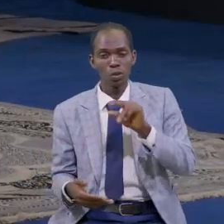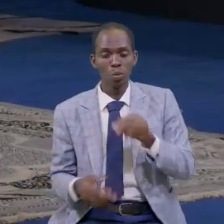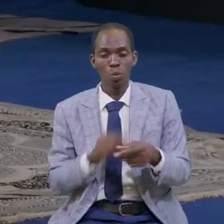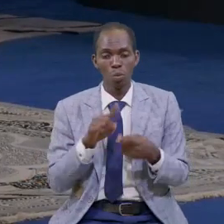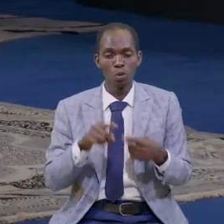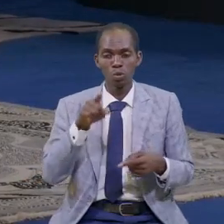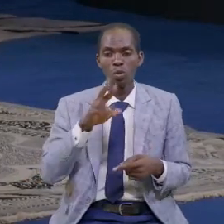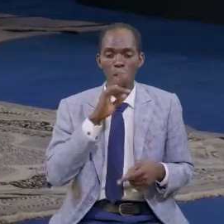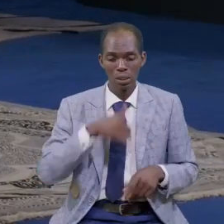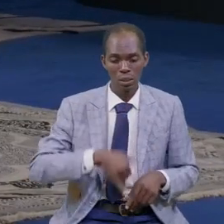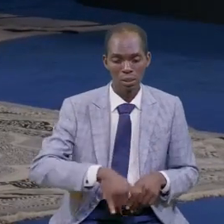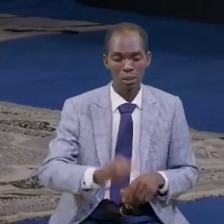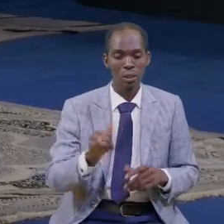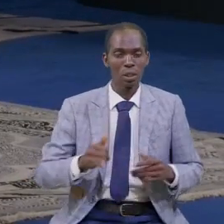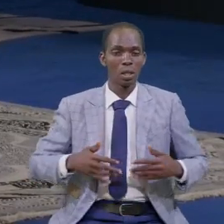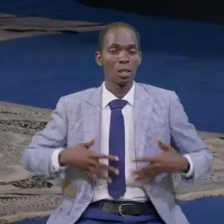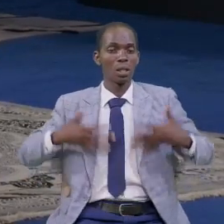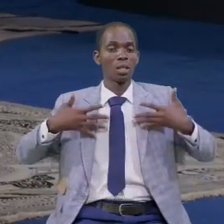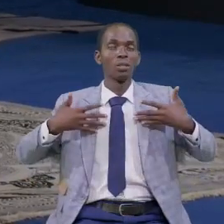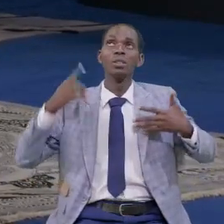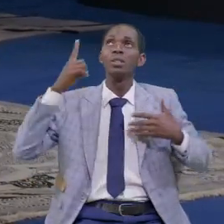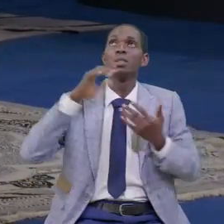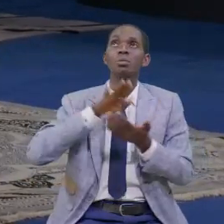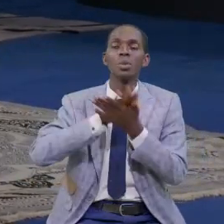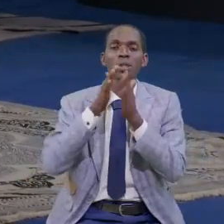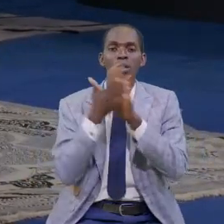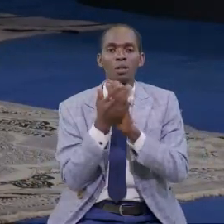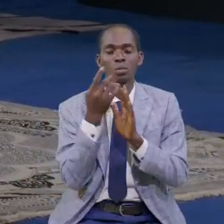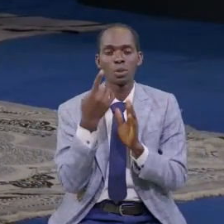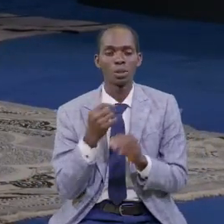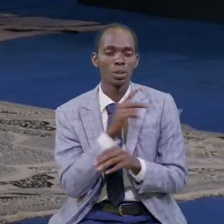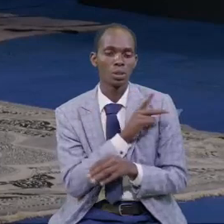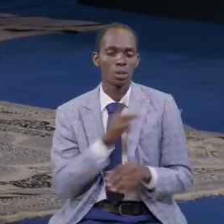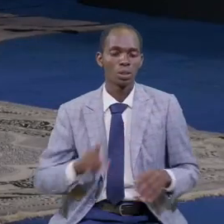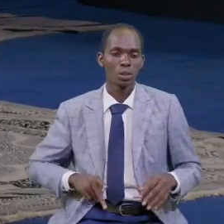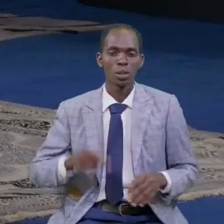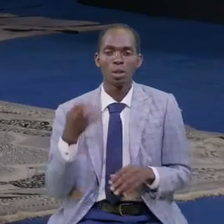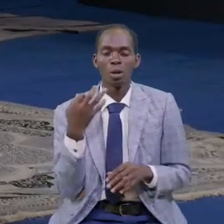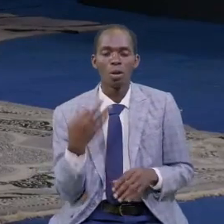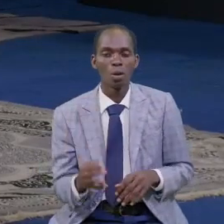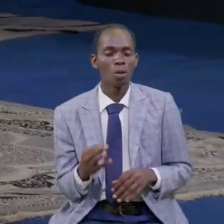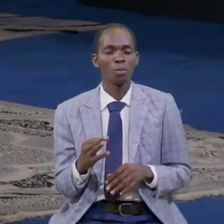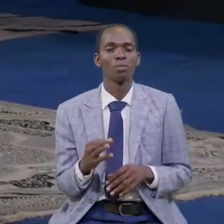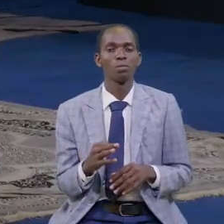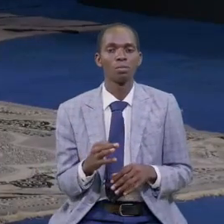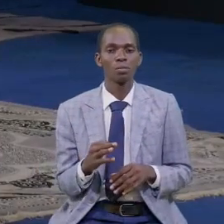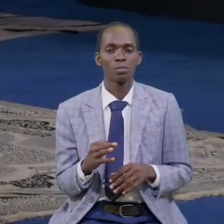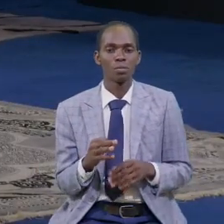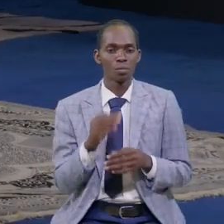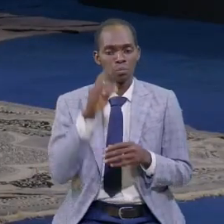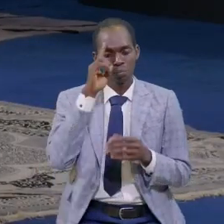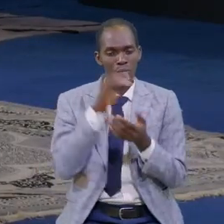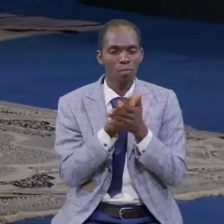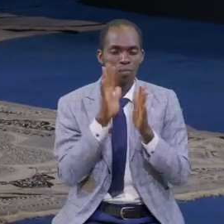King of Saints. And he has surpassing splendor over your life, in your